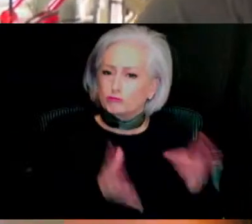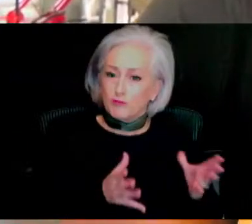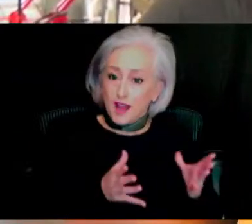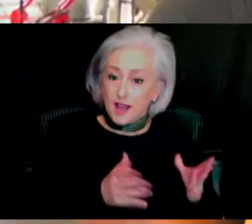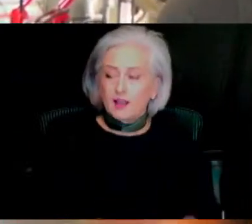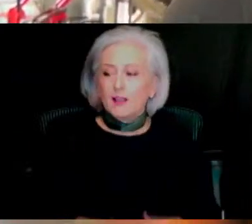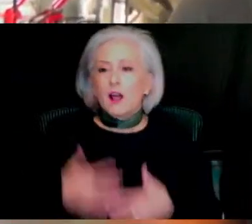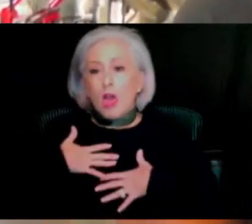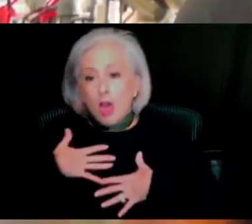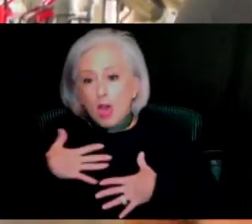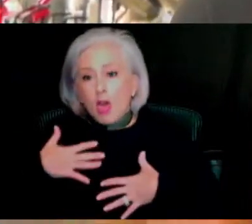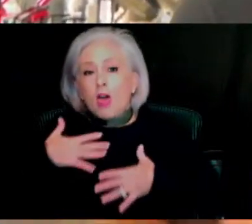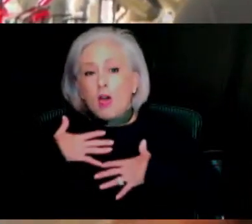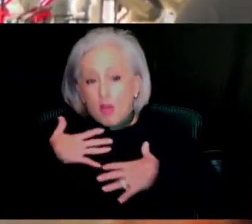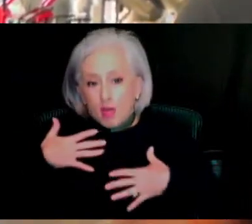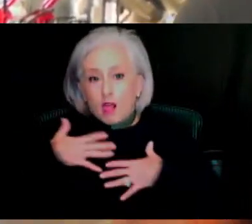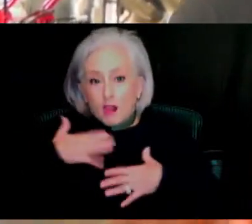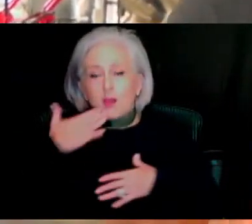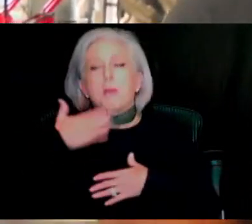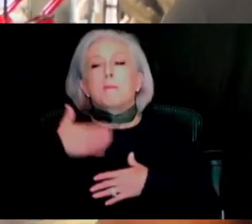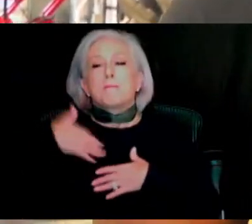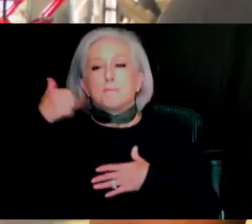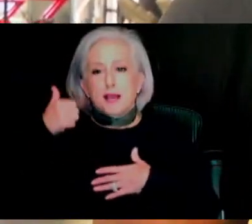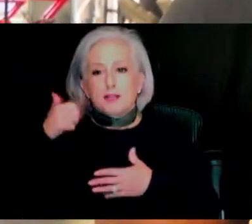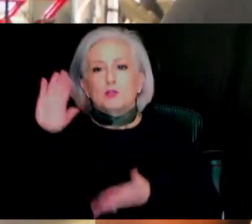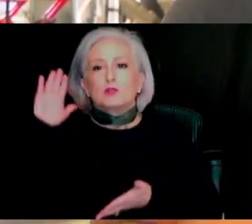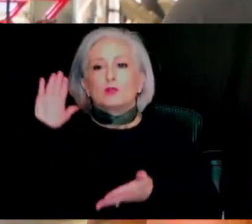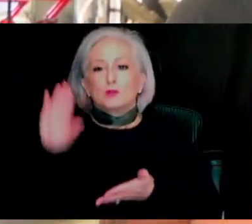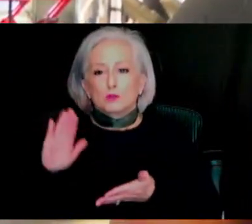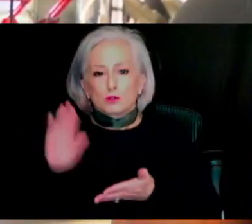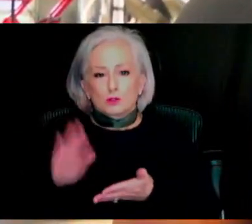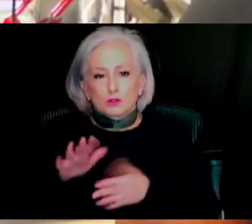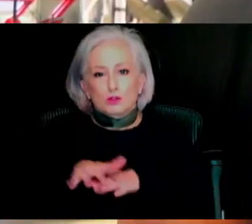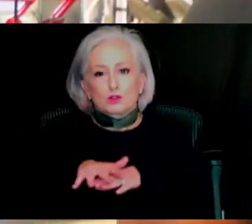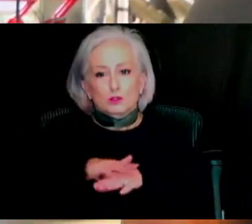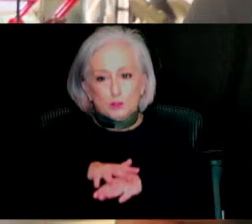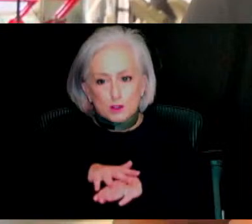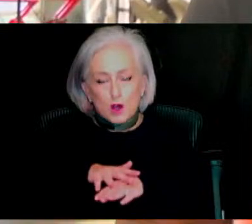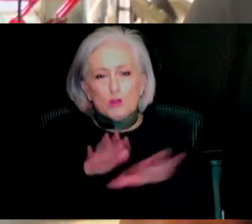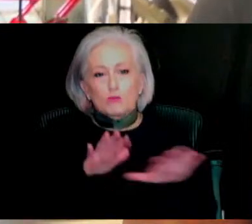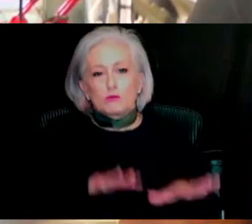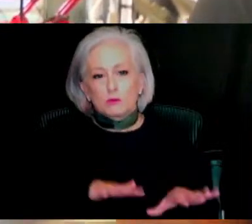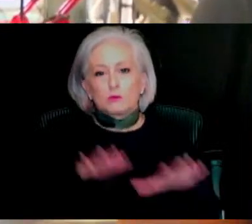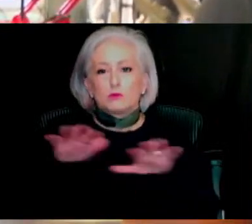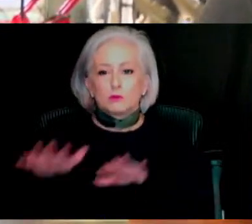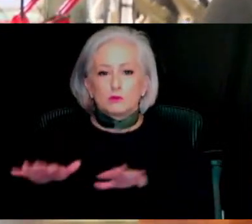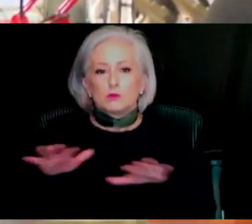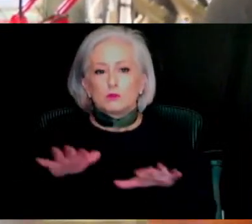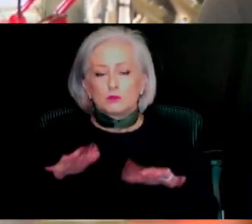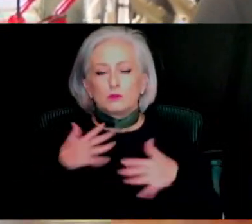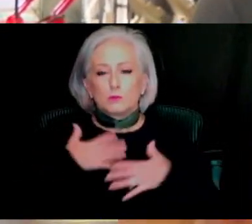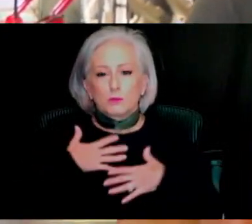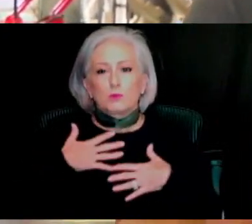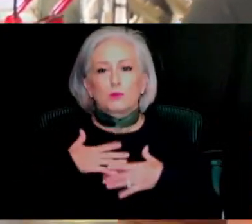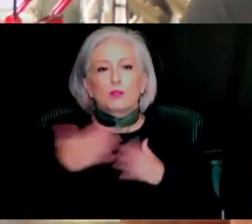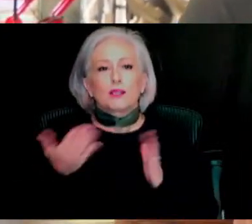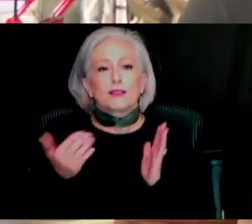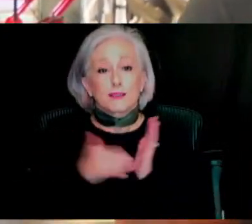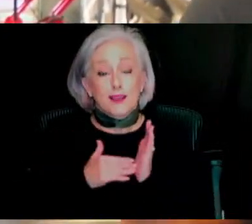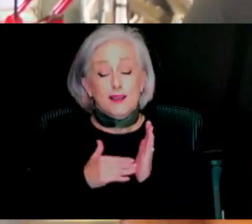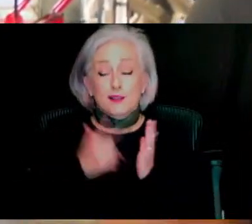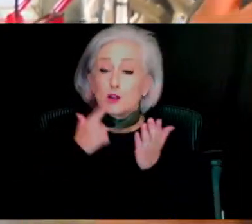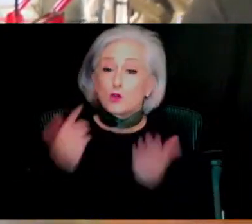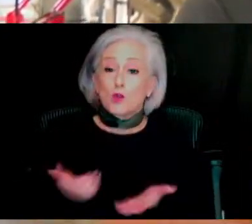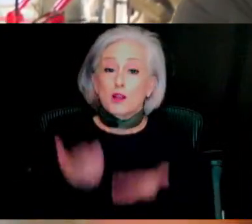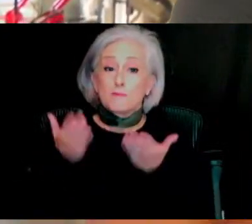always best to get into slow down your tempo, and catch your breath. It's also recommended that to bring a spare